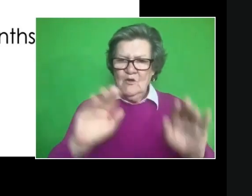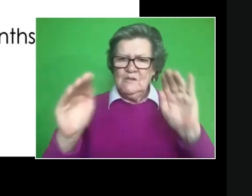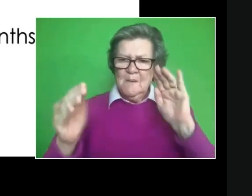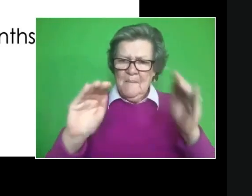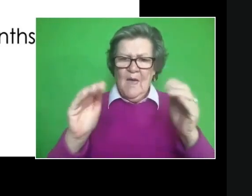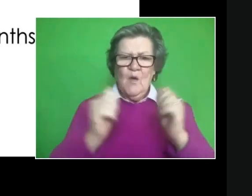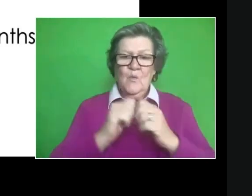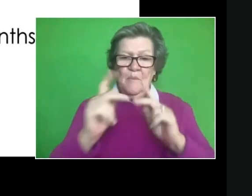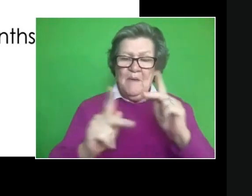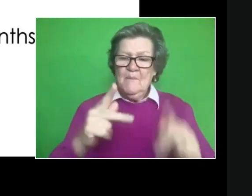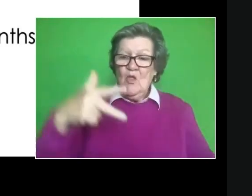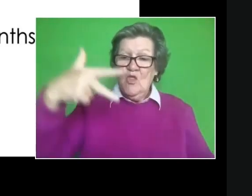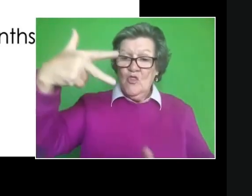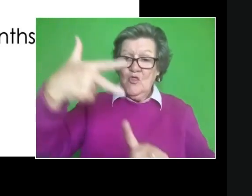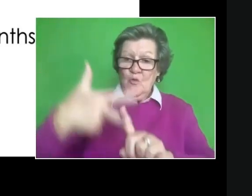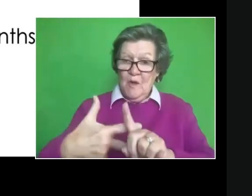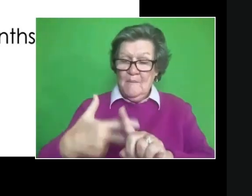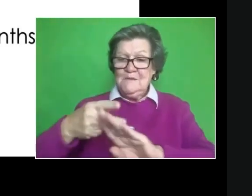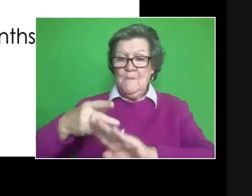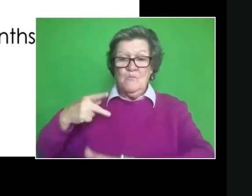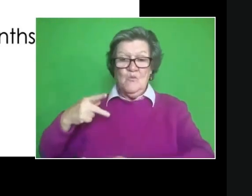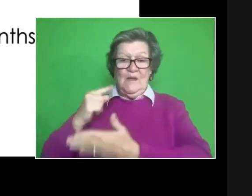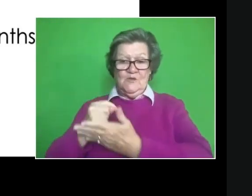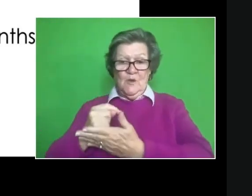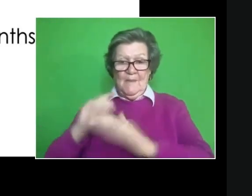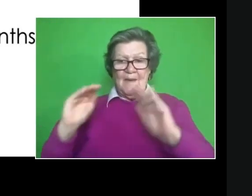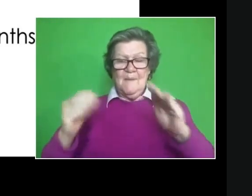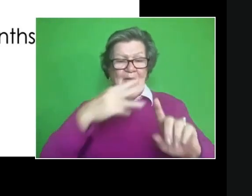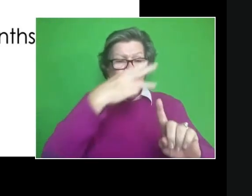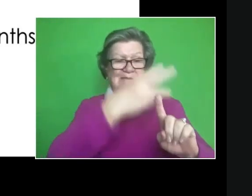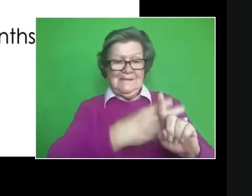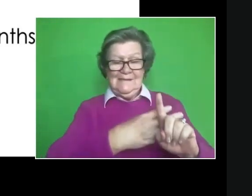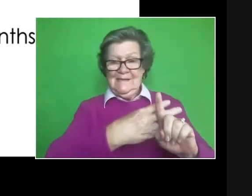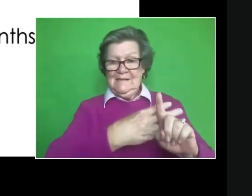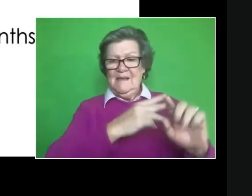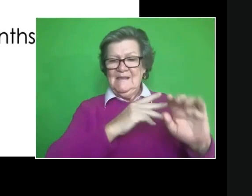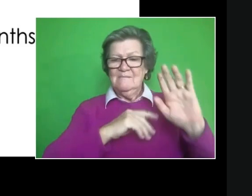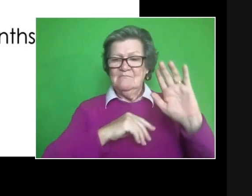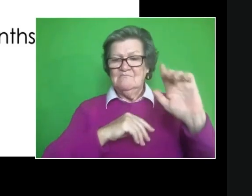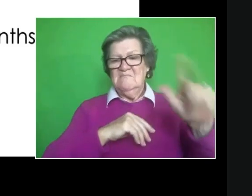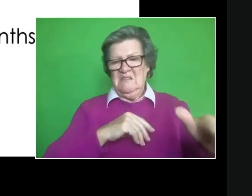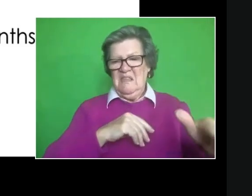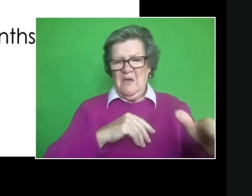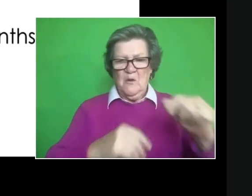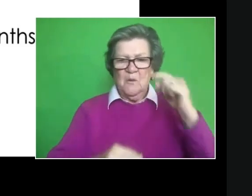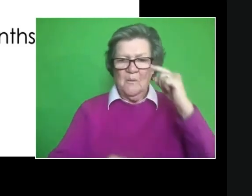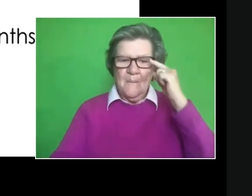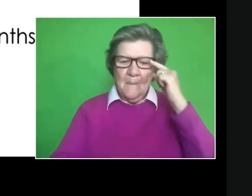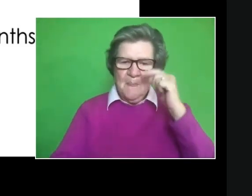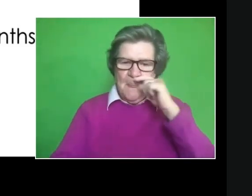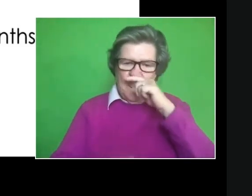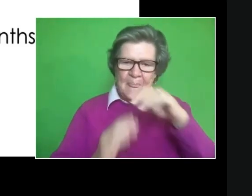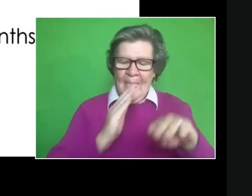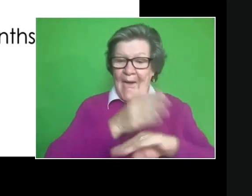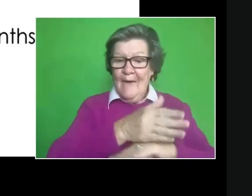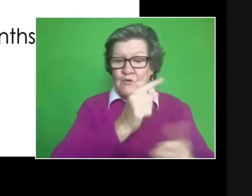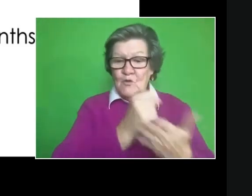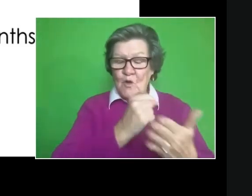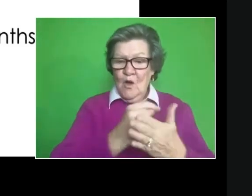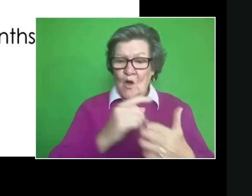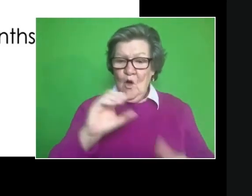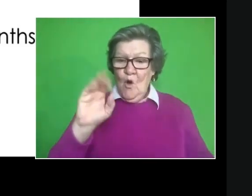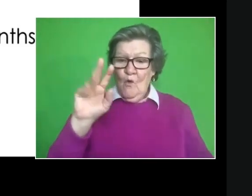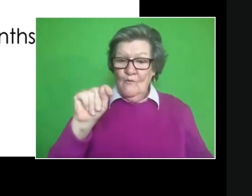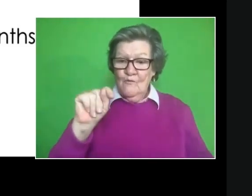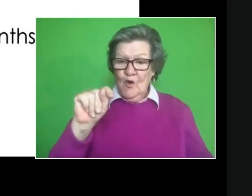a 3-month pre-treatment and 6-month post-treatment time period. And the overt aggression scale was used